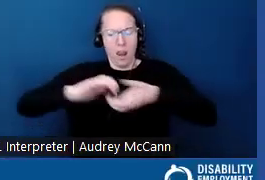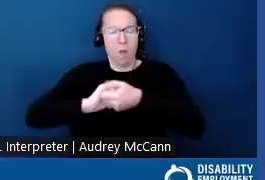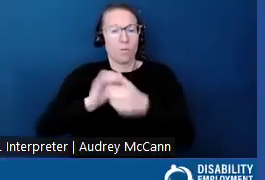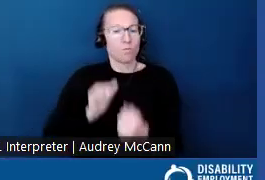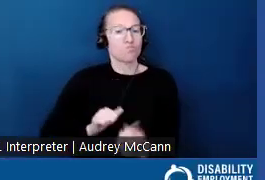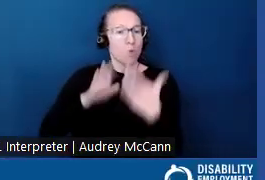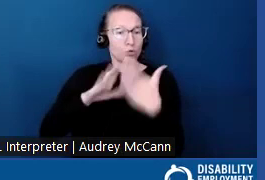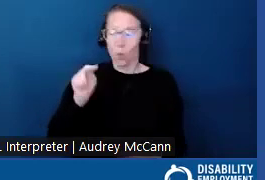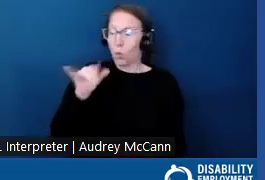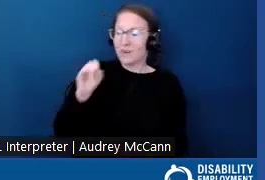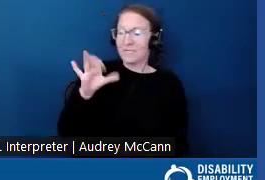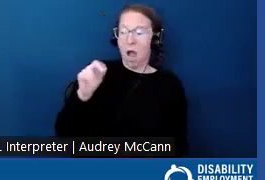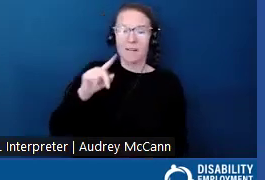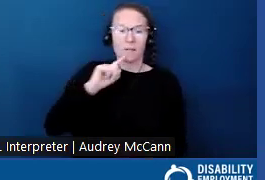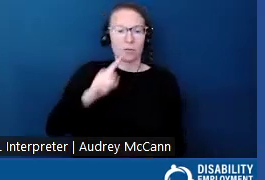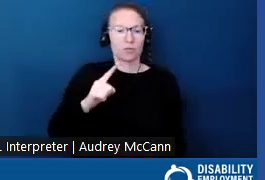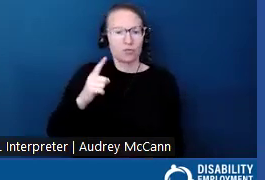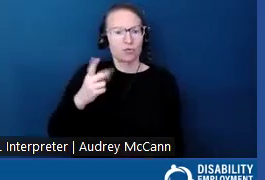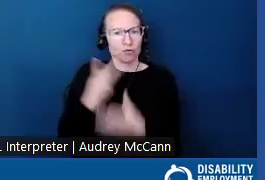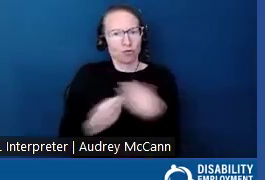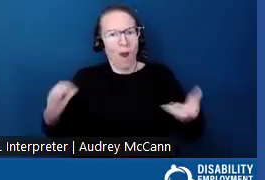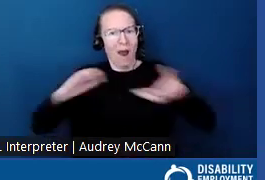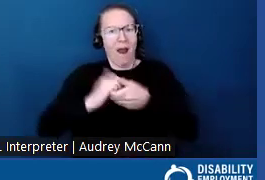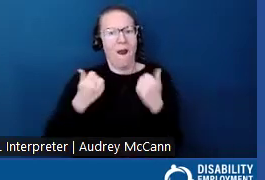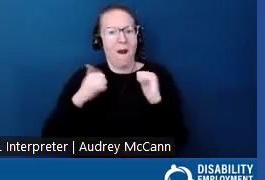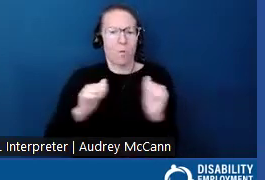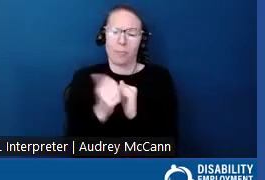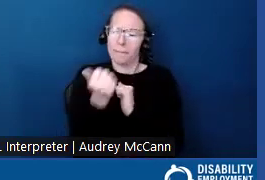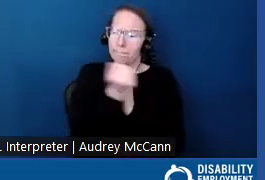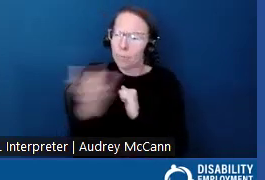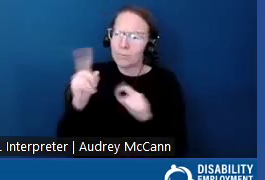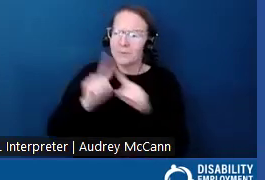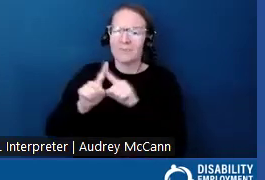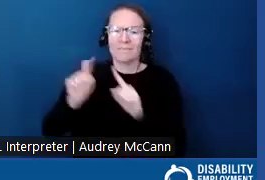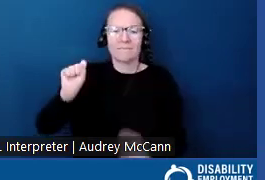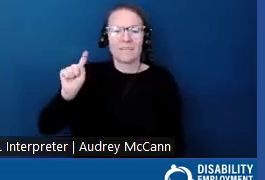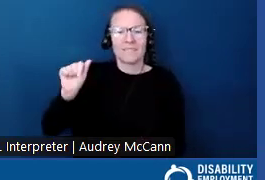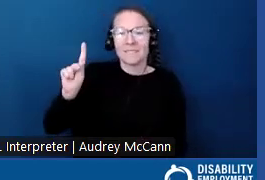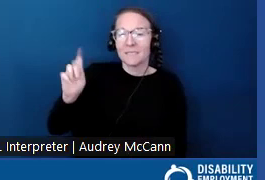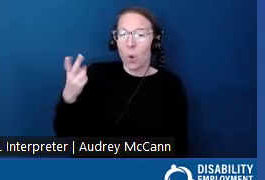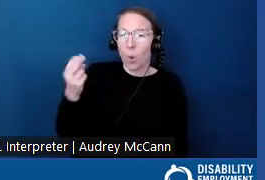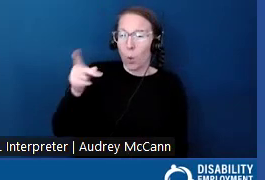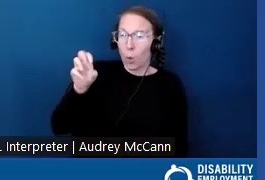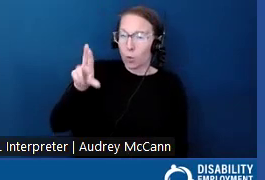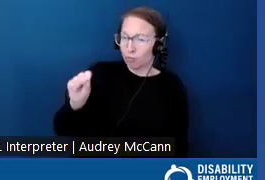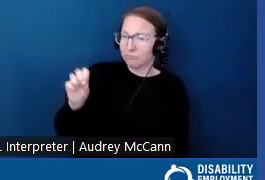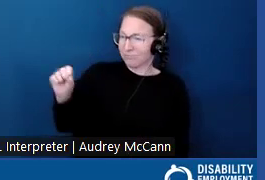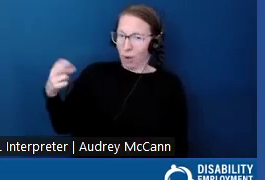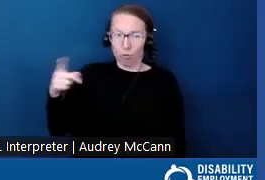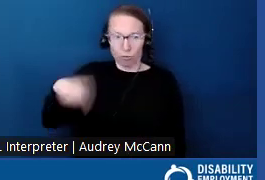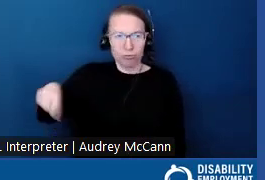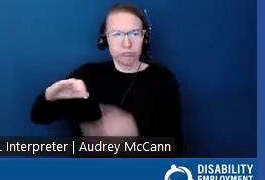joint effort involving multiple stakeholders to develop and implement solutions that address the employment needs of individuals with